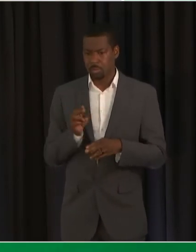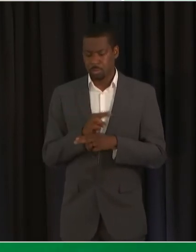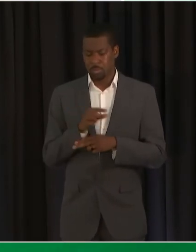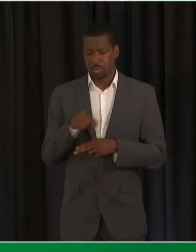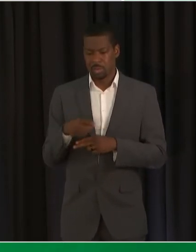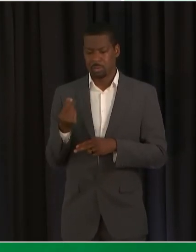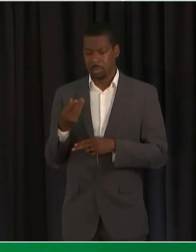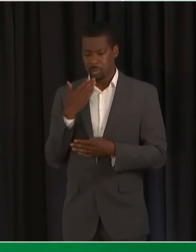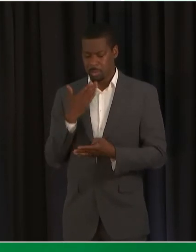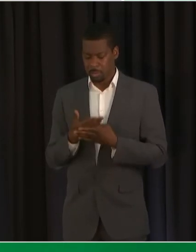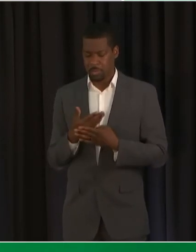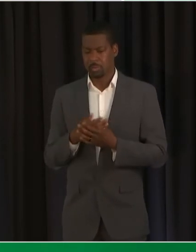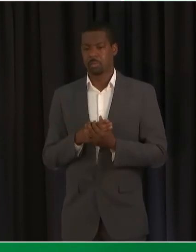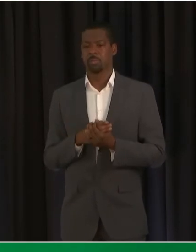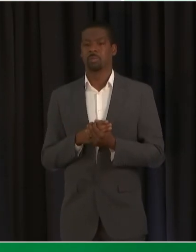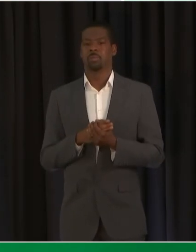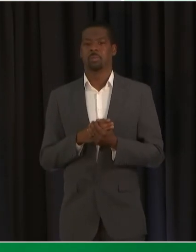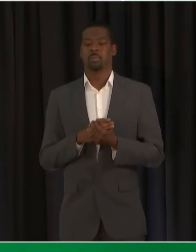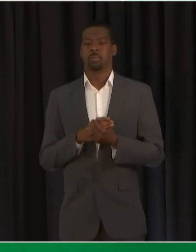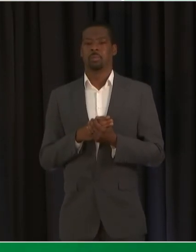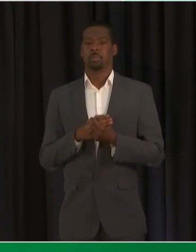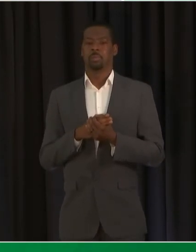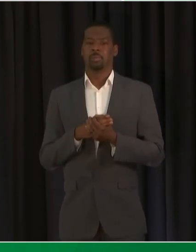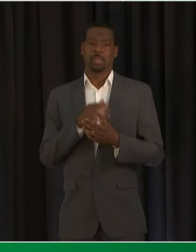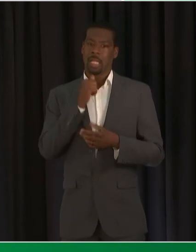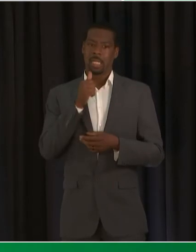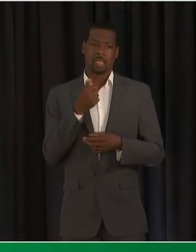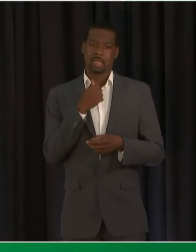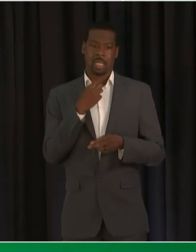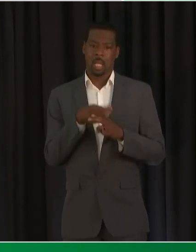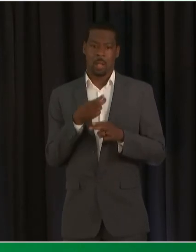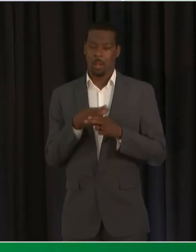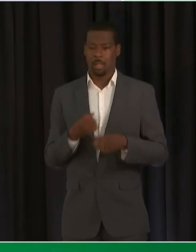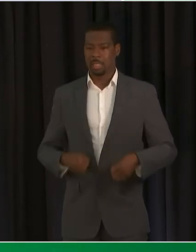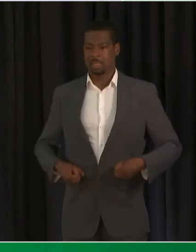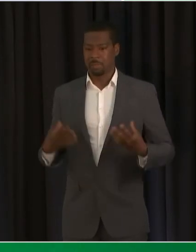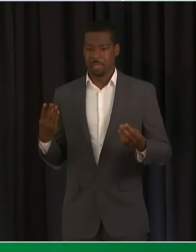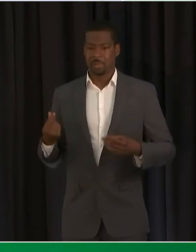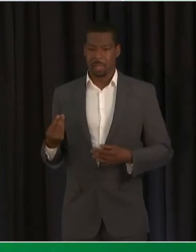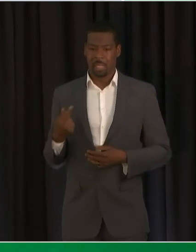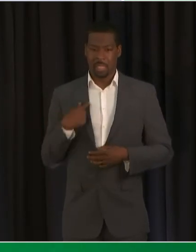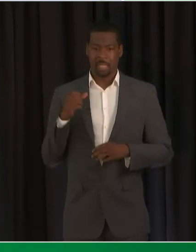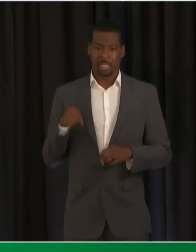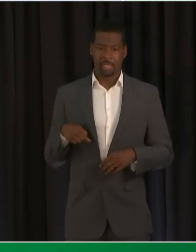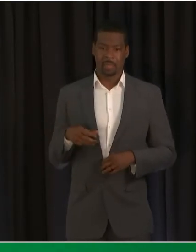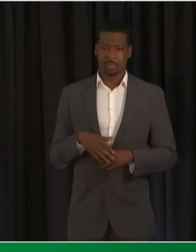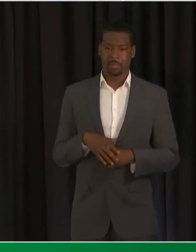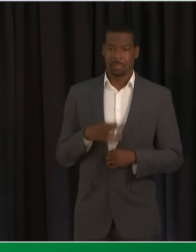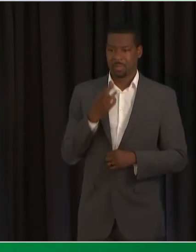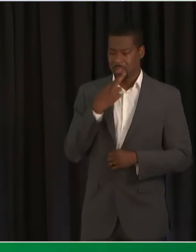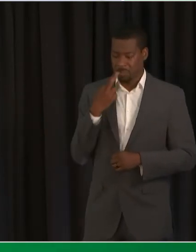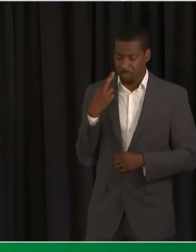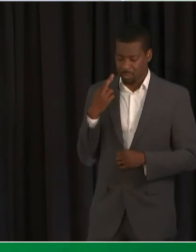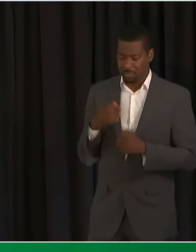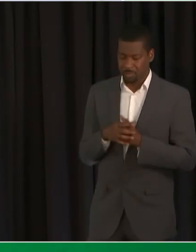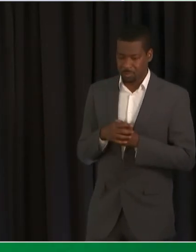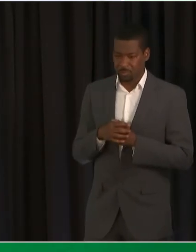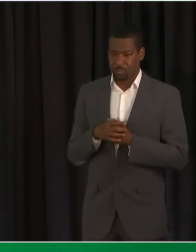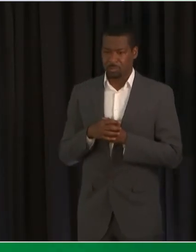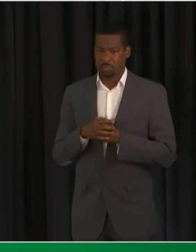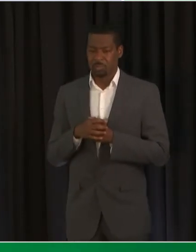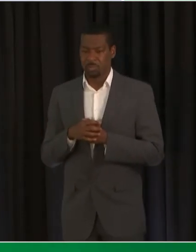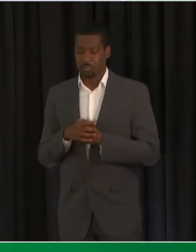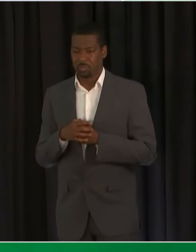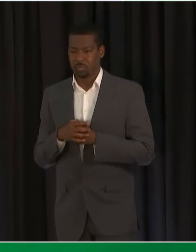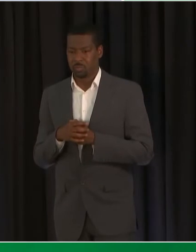if you're having a hard time spending it, right, which I did not have a hard time spending, and I can help anybody spend their money in a restaurant the right way if you want to